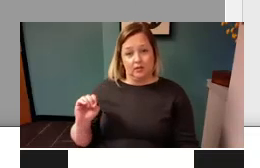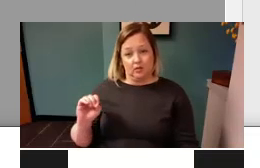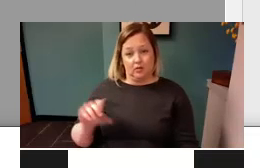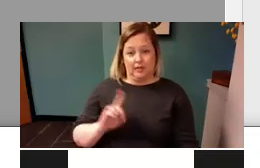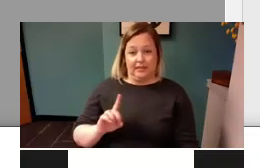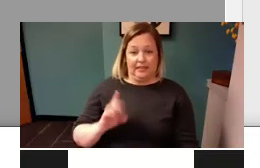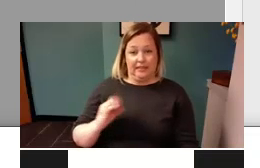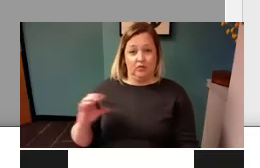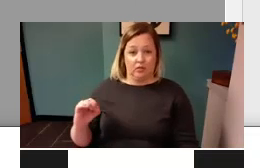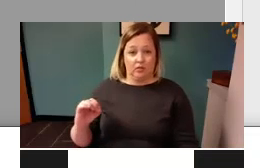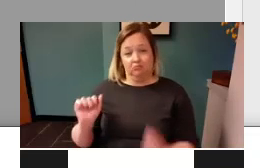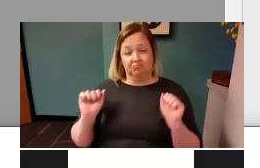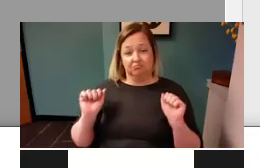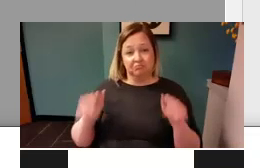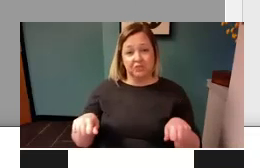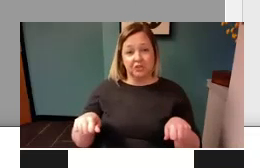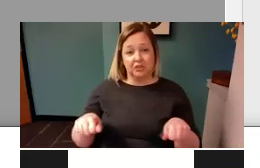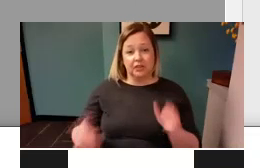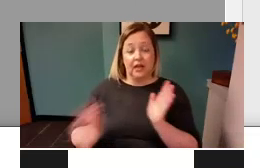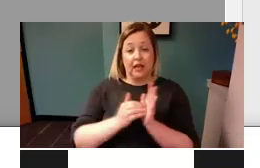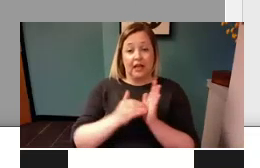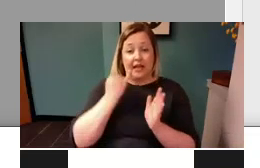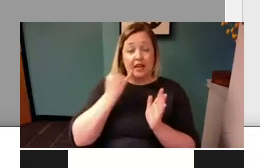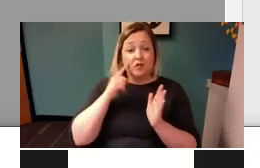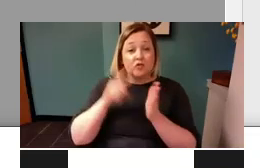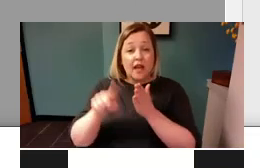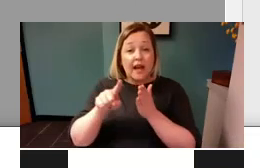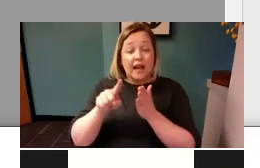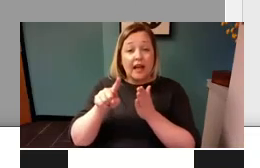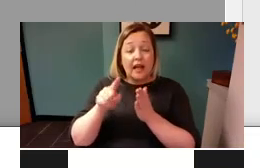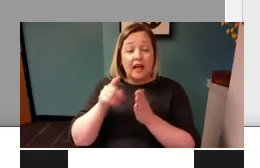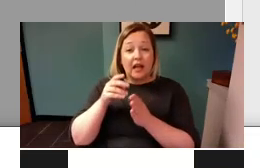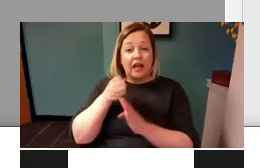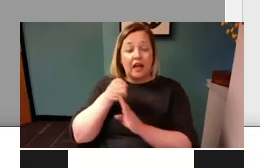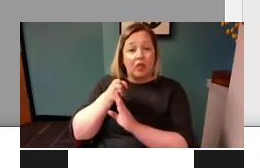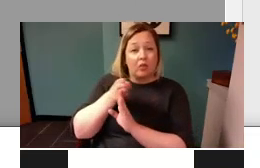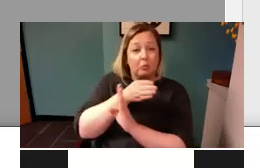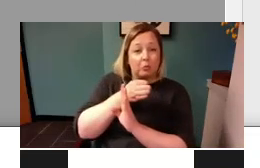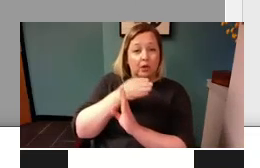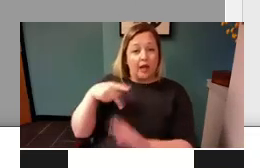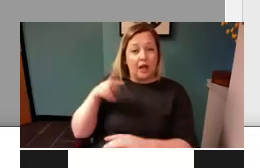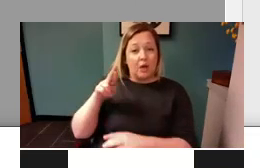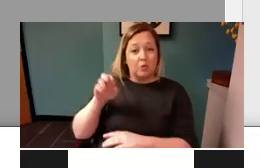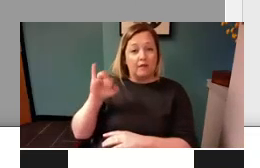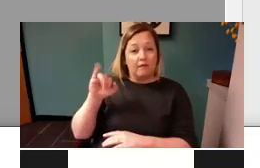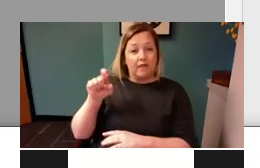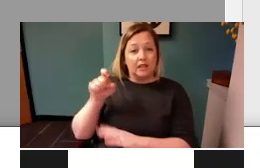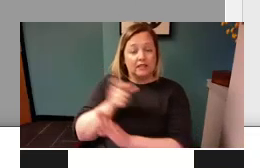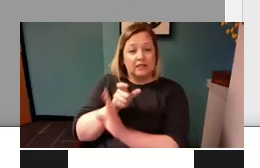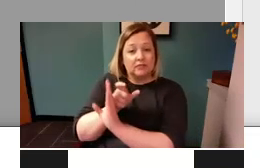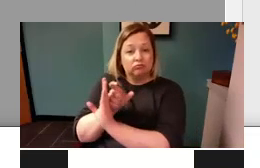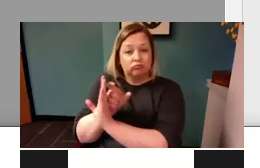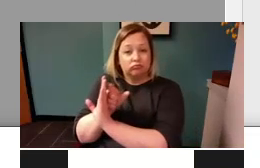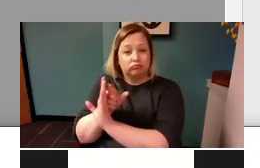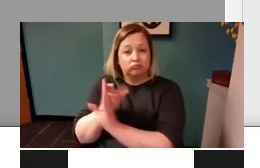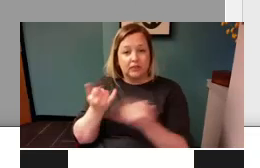0. Again, if you check, the prefixes are still distinctive enough to make us understand what the actual